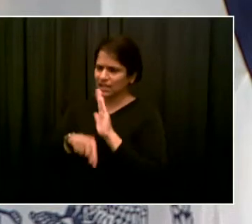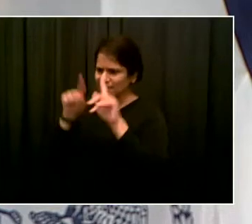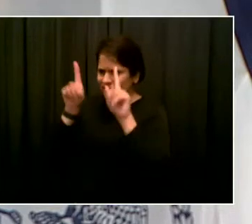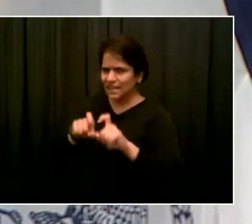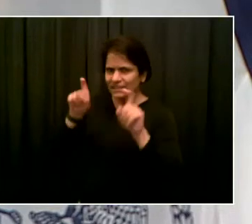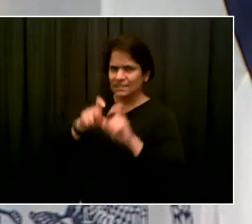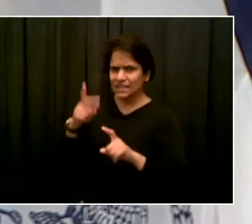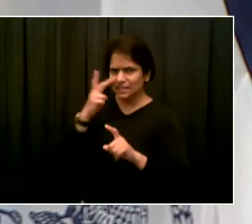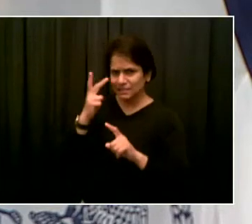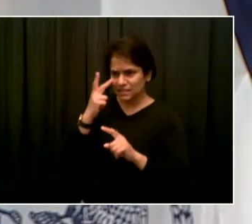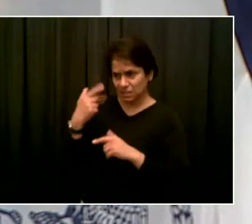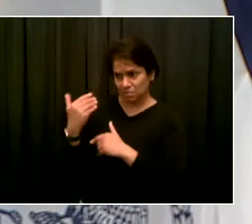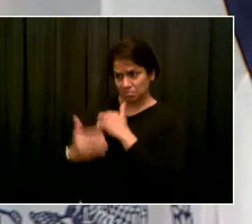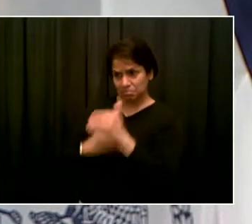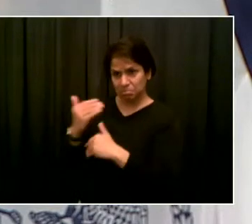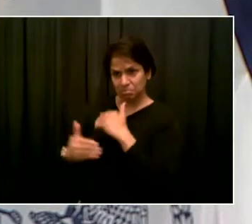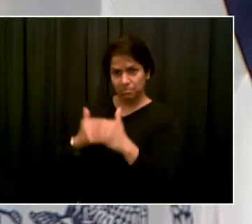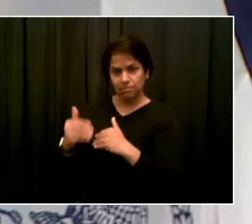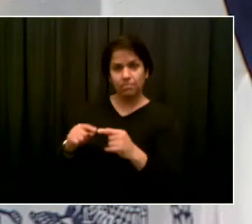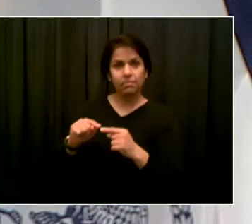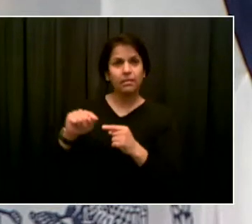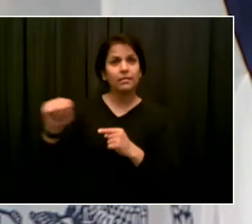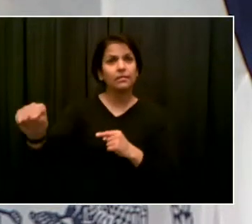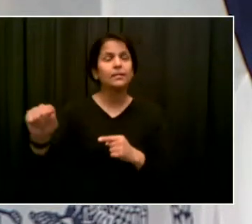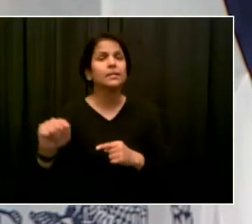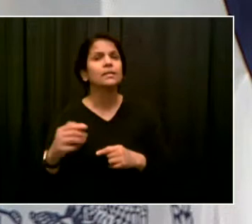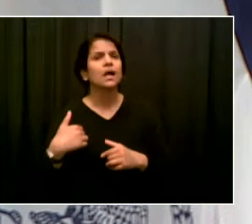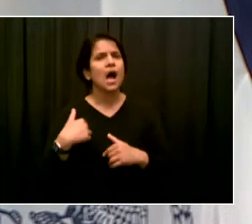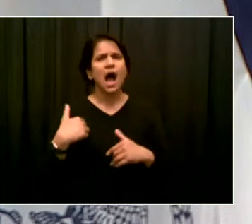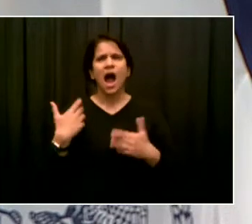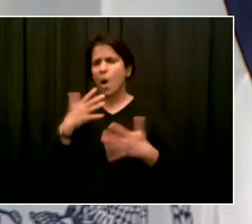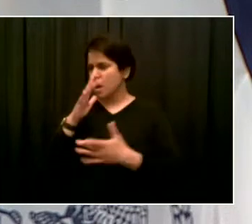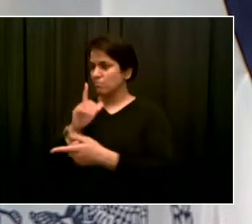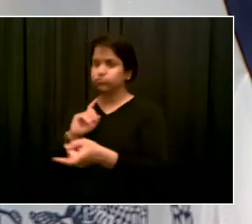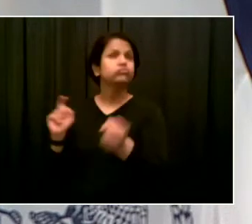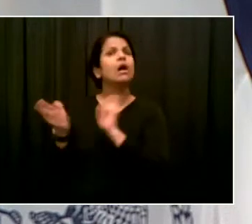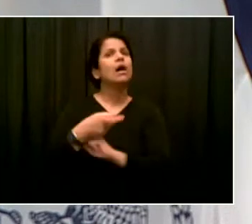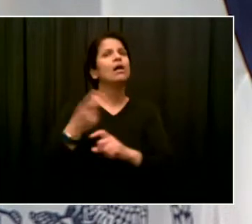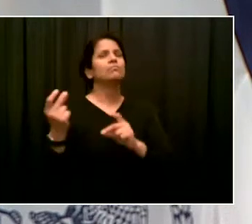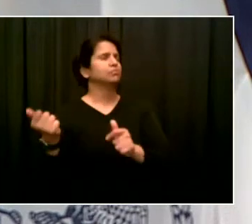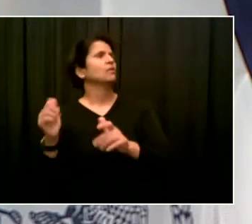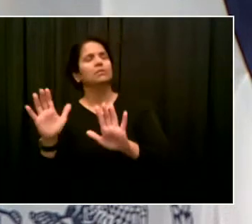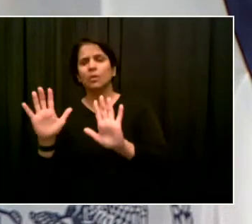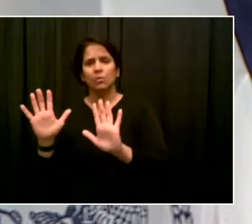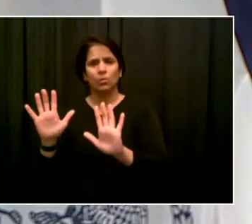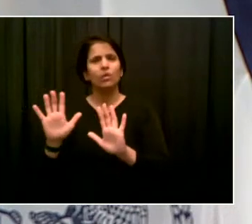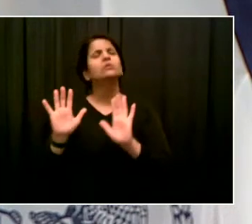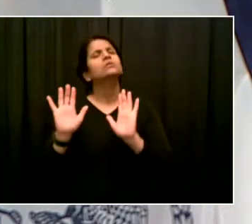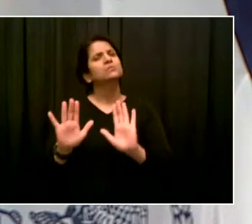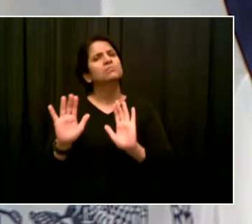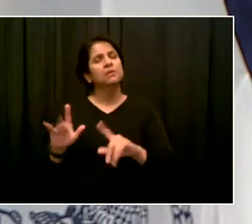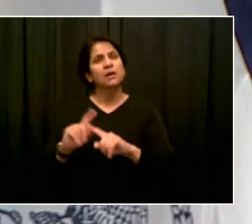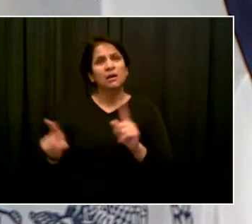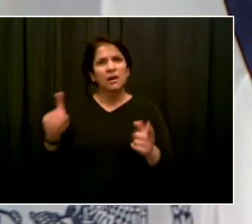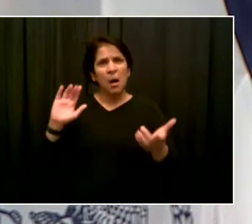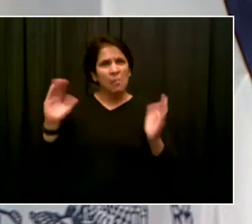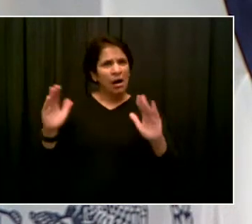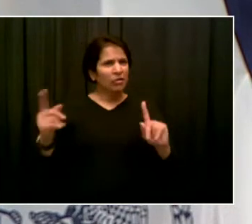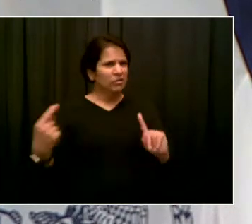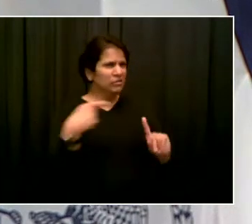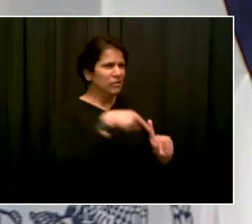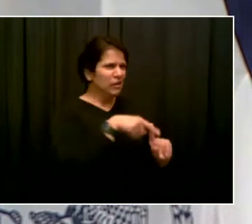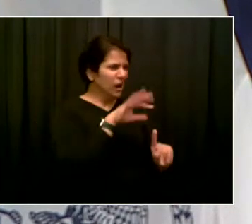experience. Fast forward to this pilot, now you're saying we don't even need to start the pilot. We know it's going to